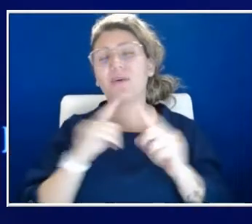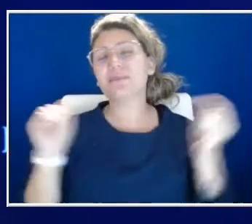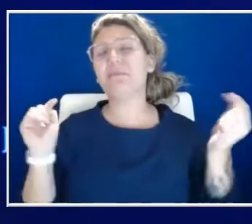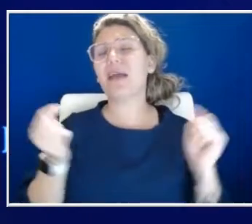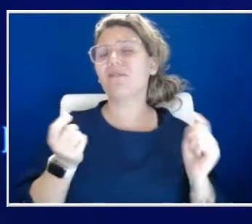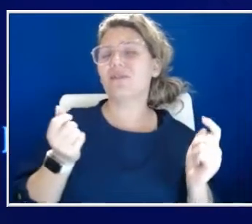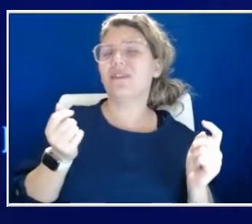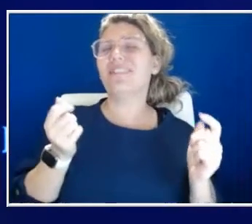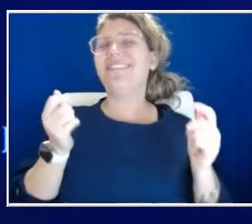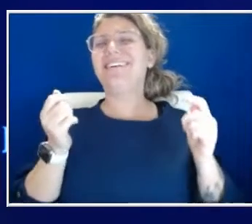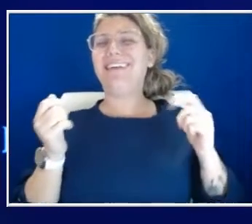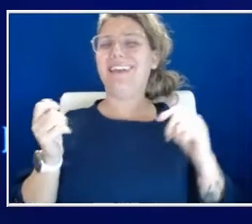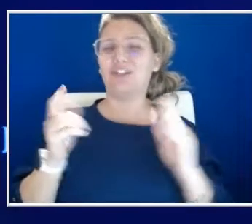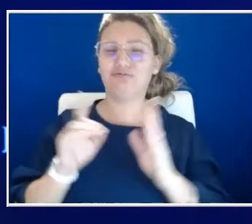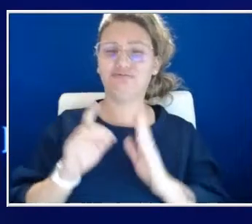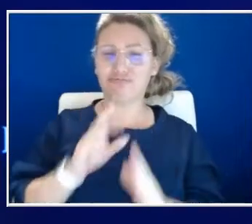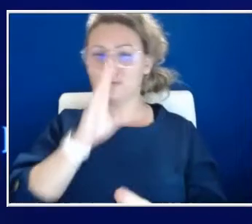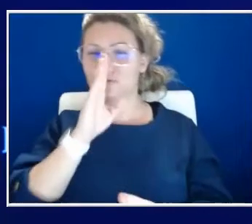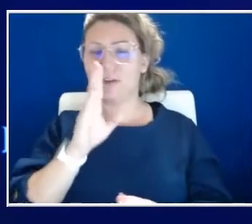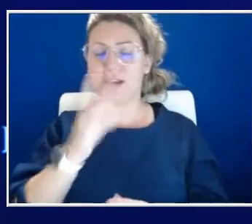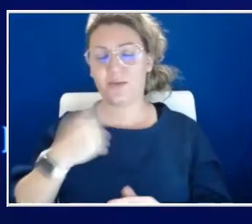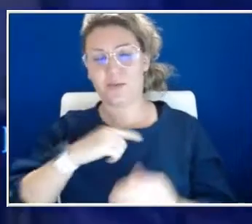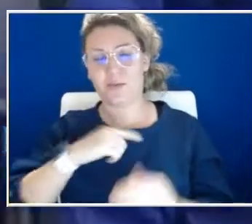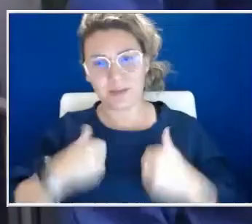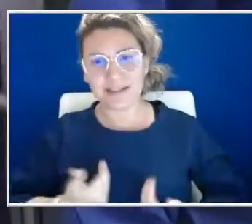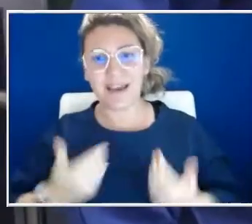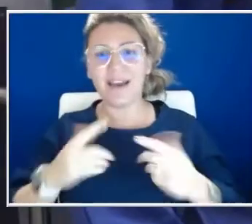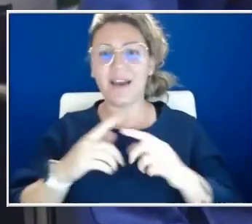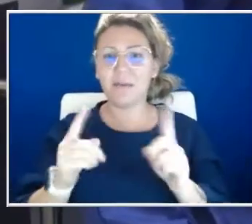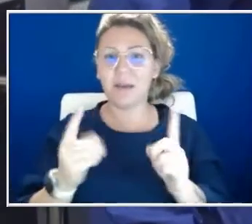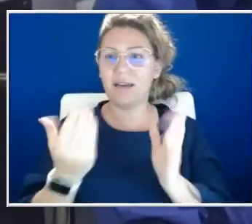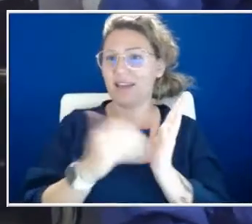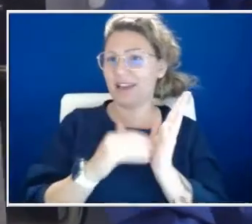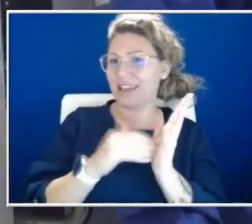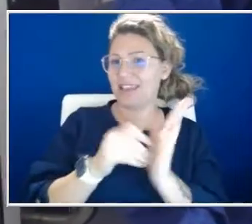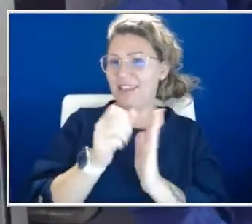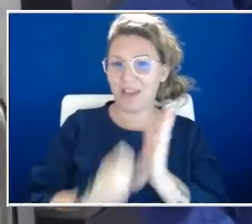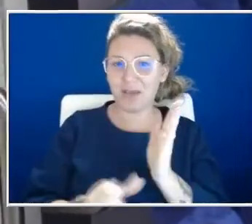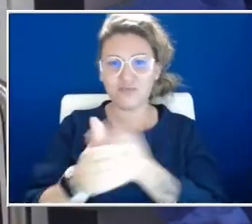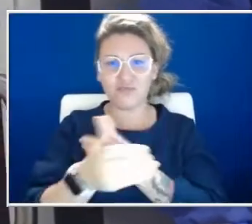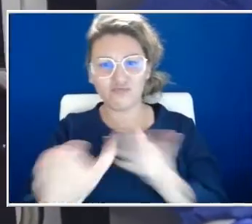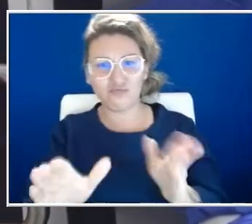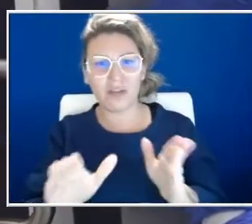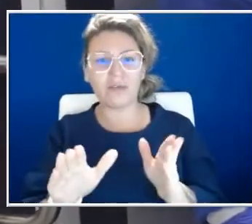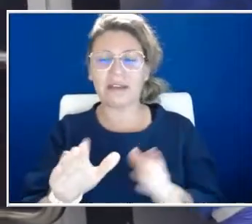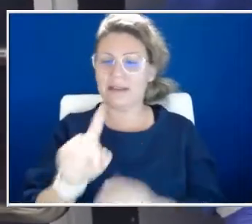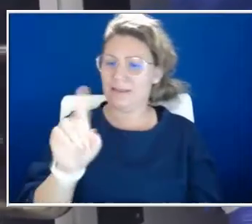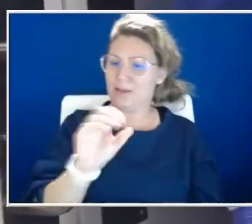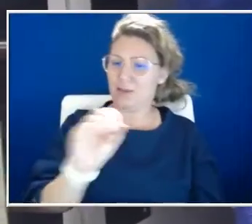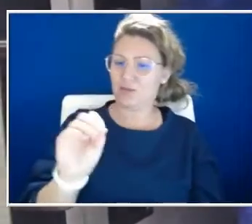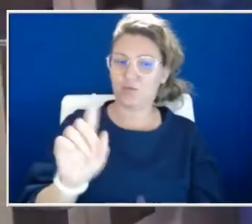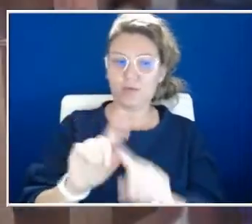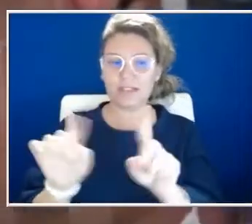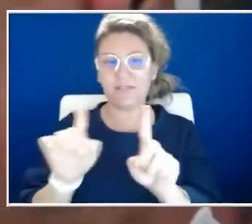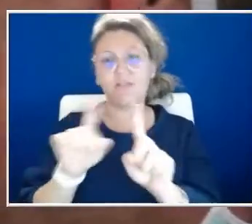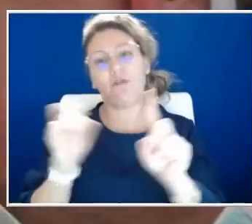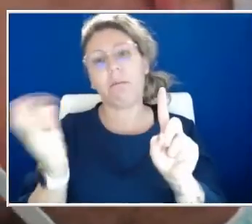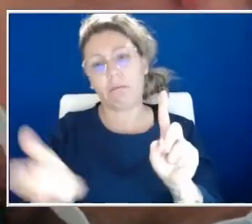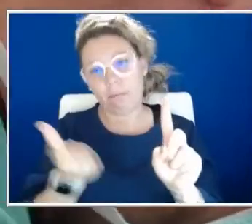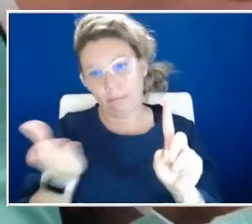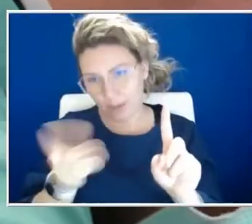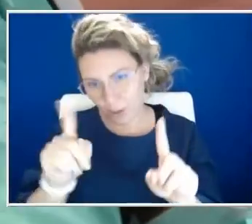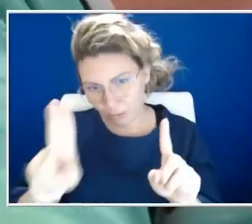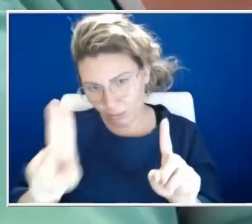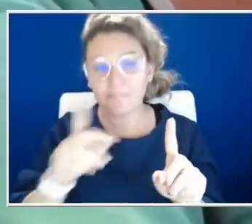We were tired. Again, the operating room at the zoo is very different from what we're used to here. The temperature